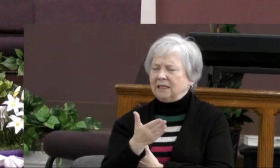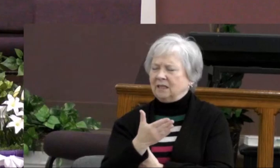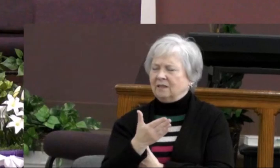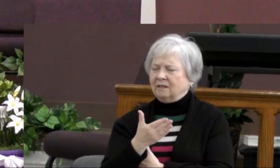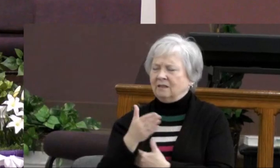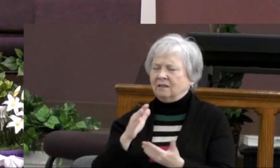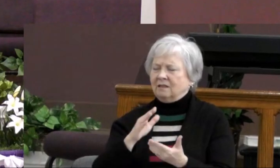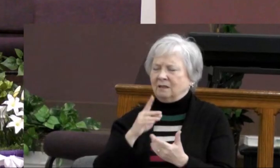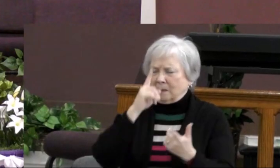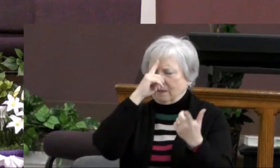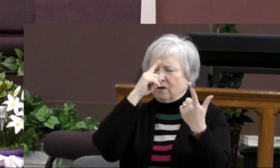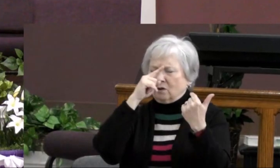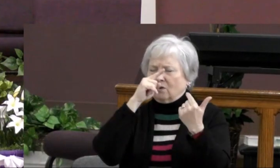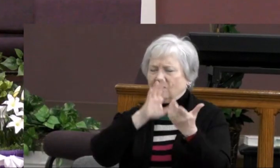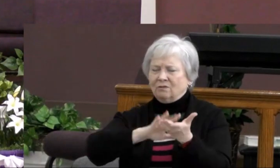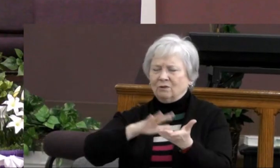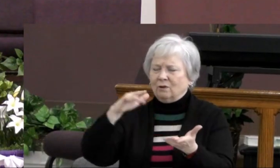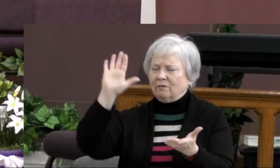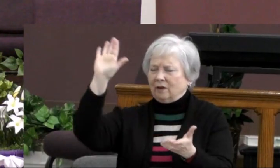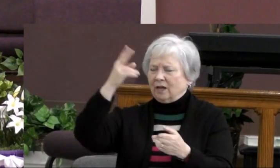glorify your holy name, Father.